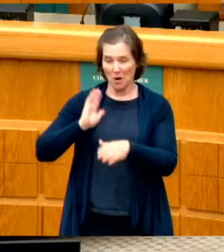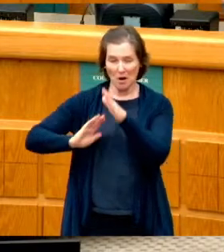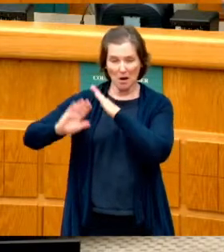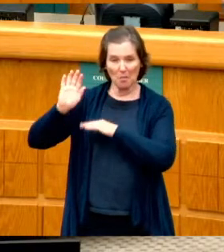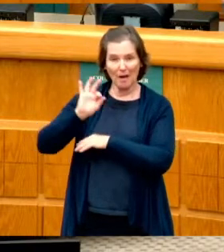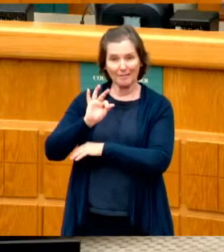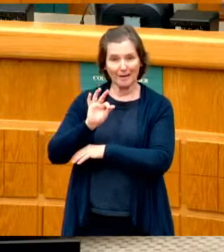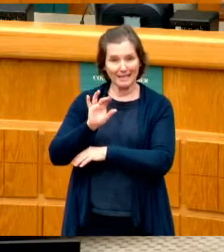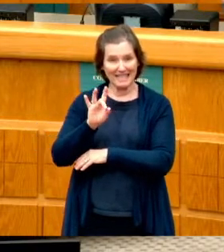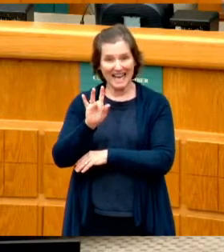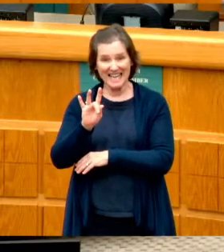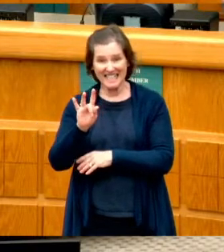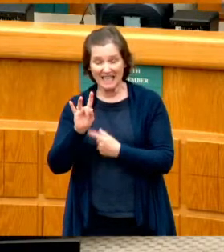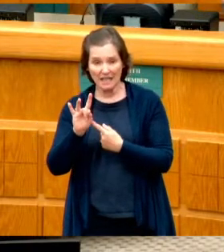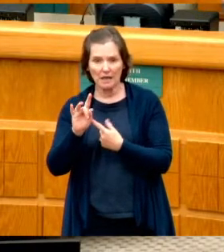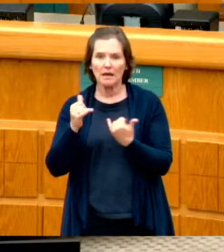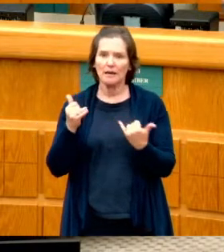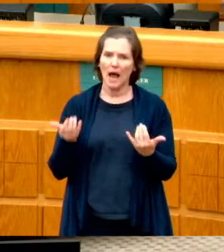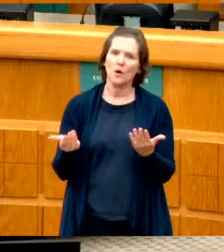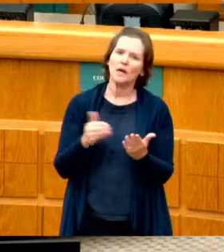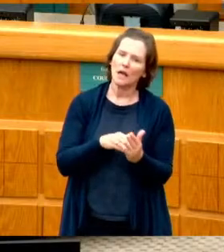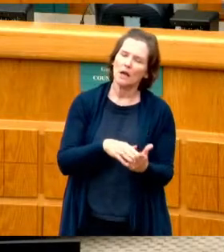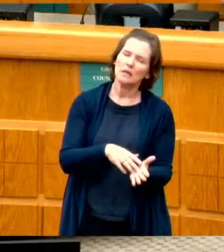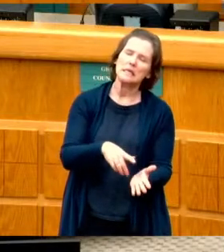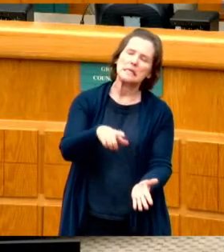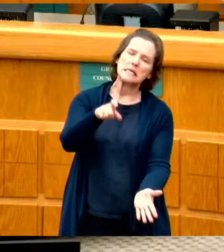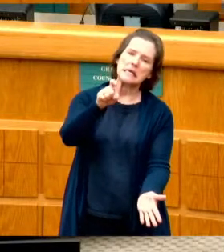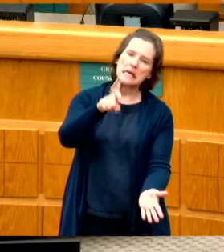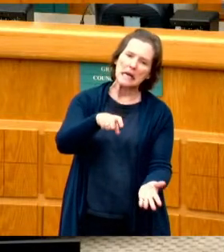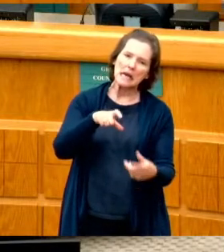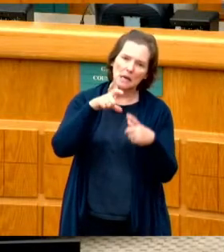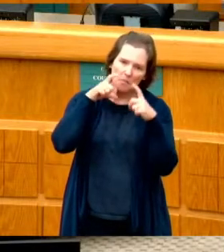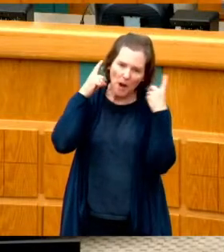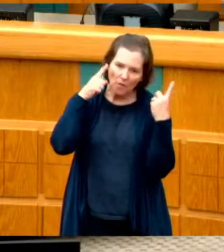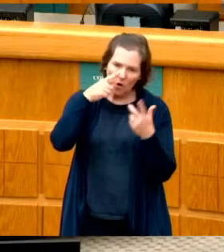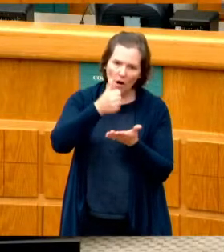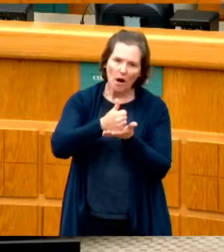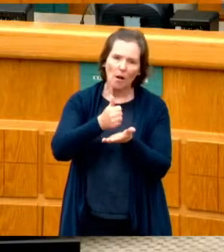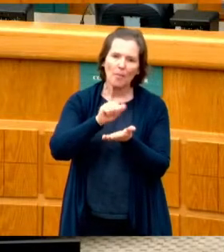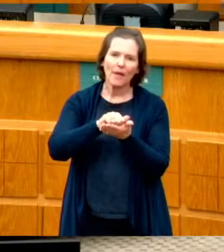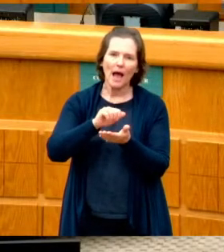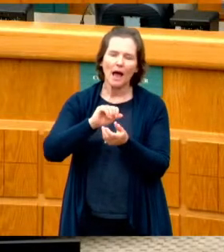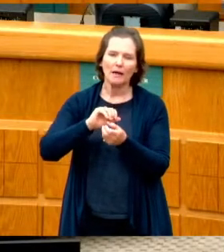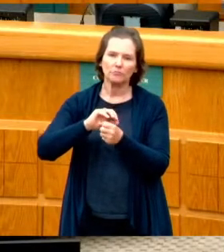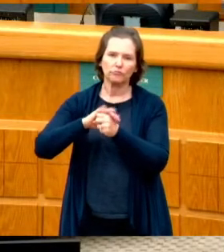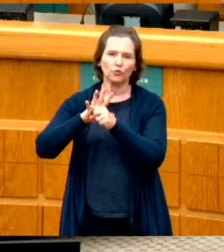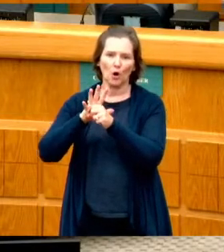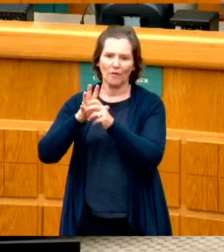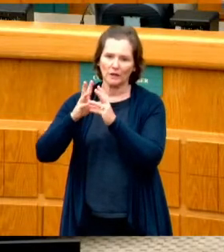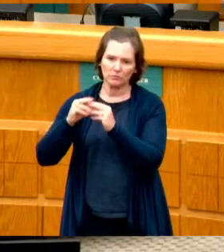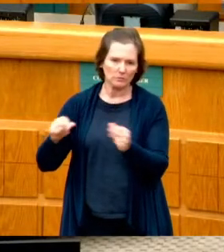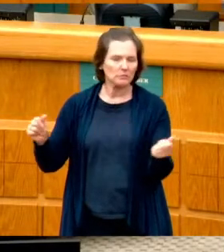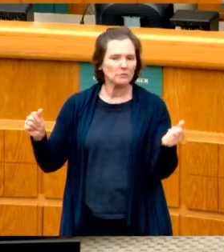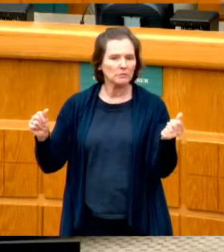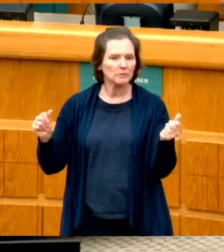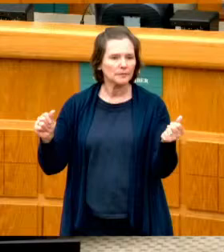others. We are currently registering individuals both online and on our Health District